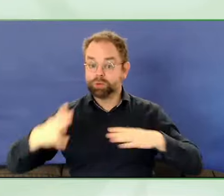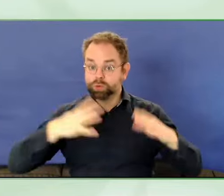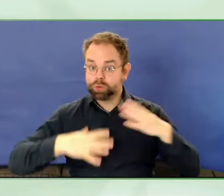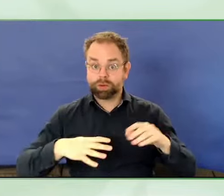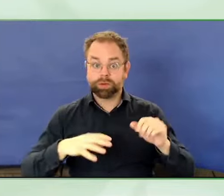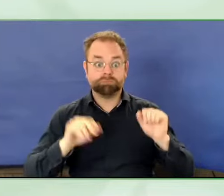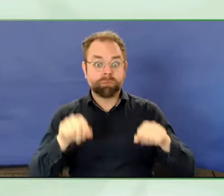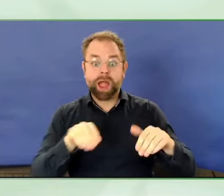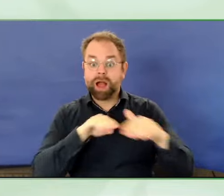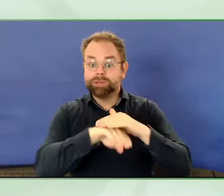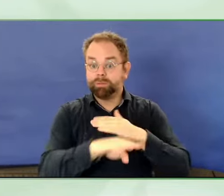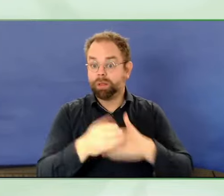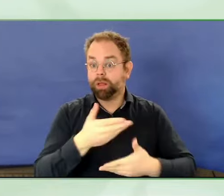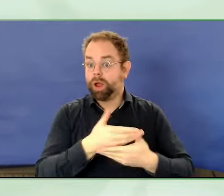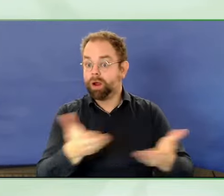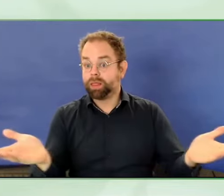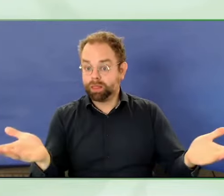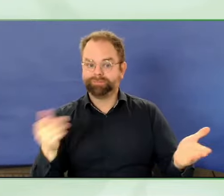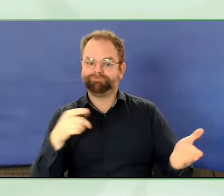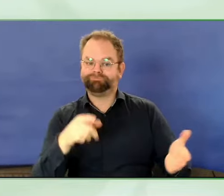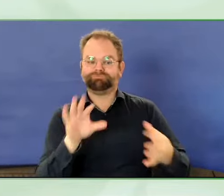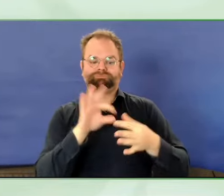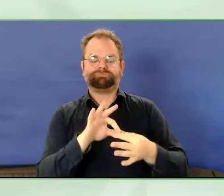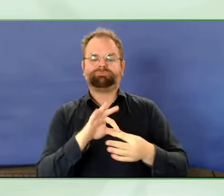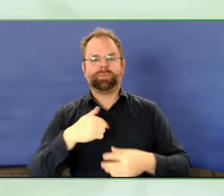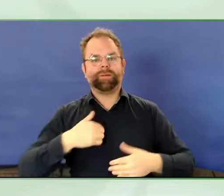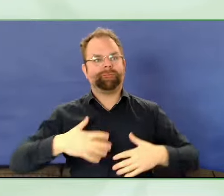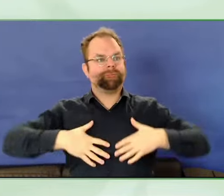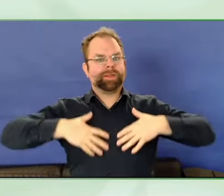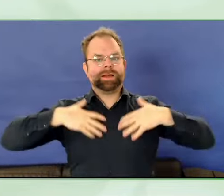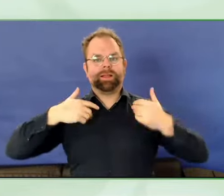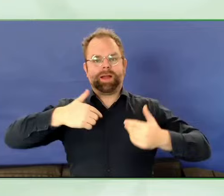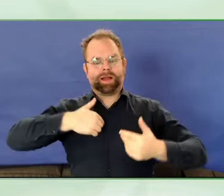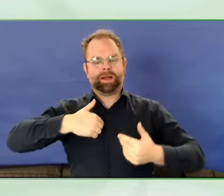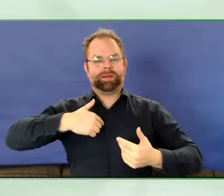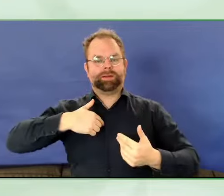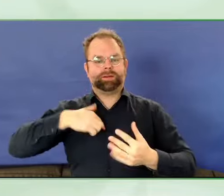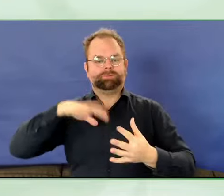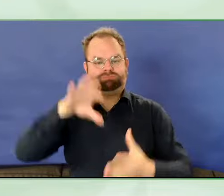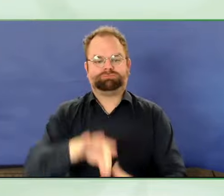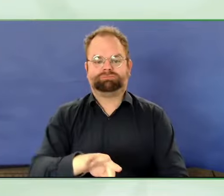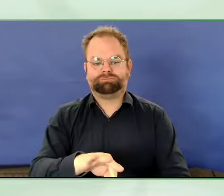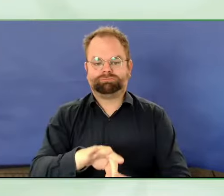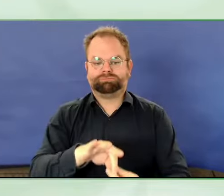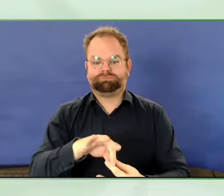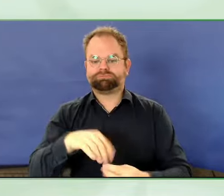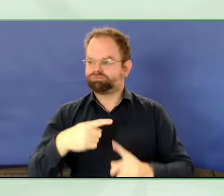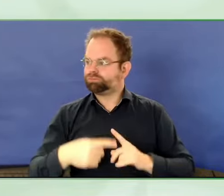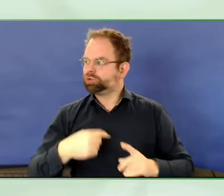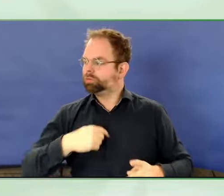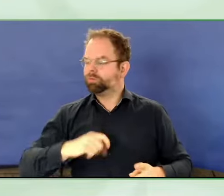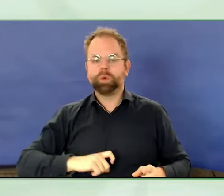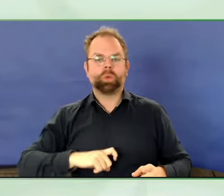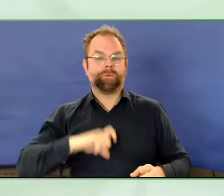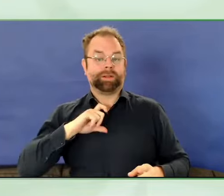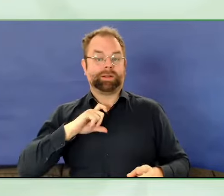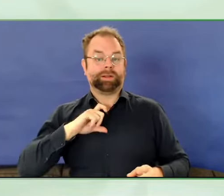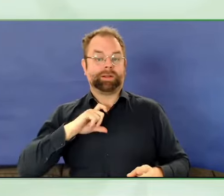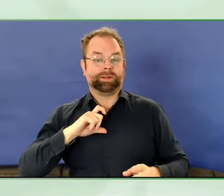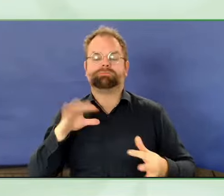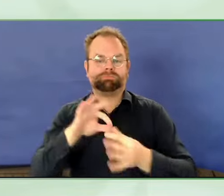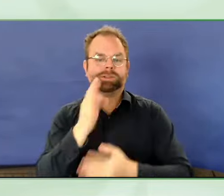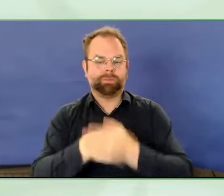easily and completely on their own. And I believe it's important to not only those theoretically, but